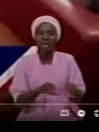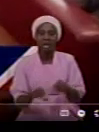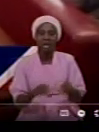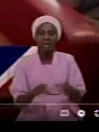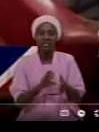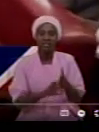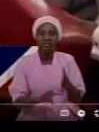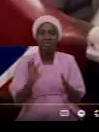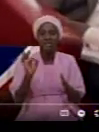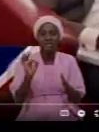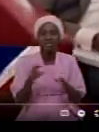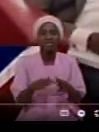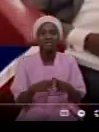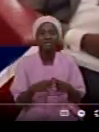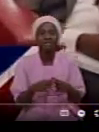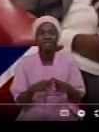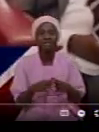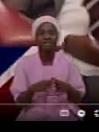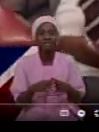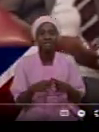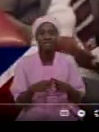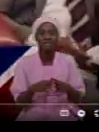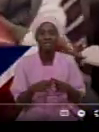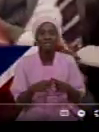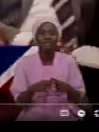chapter 19,